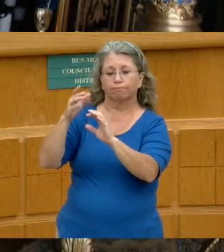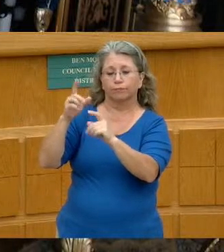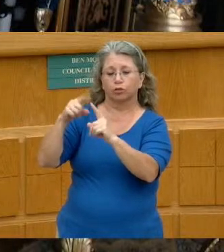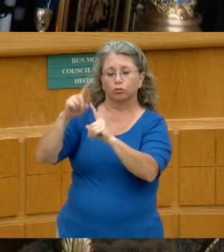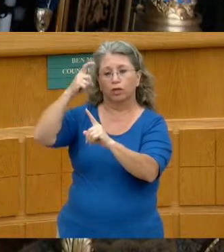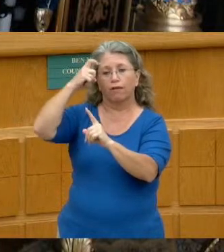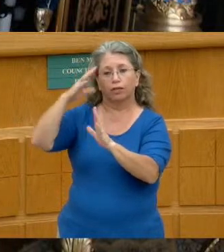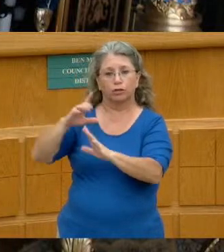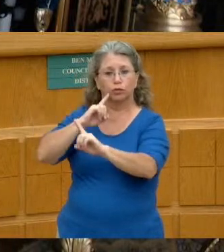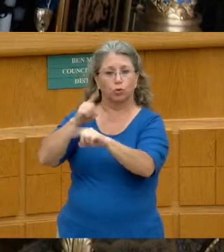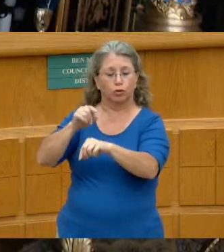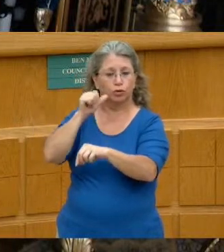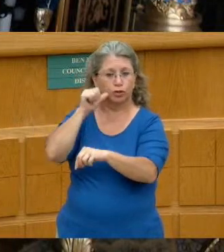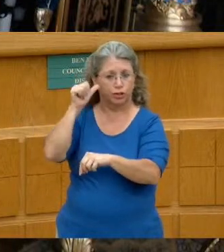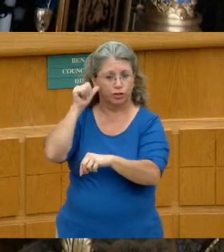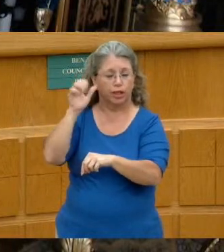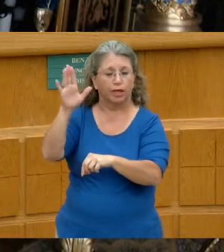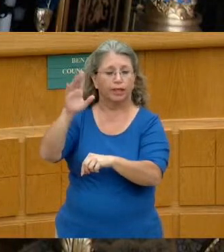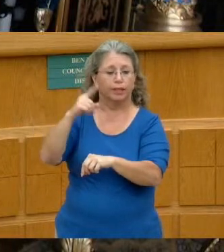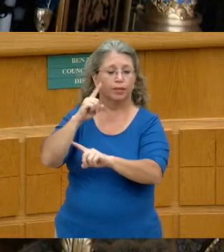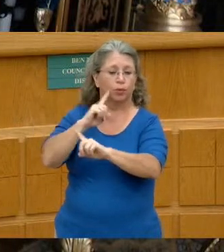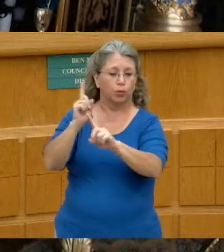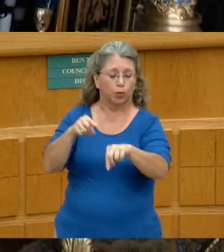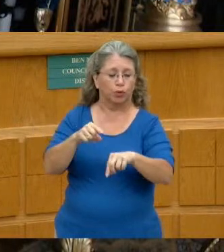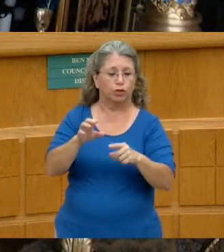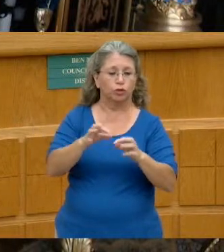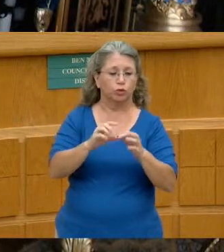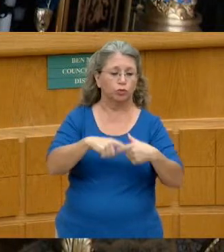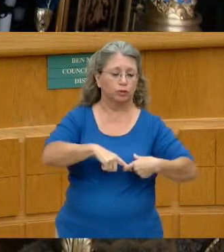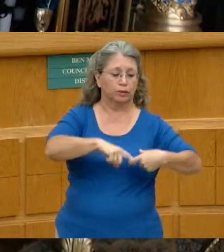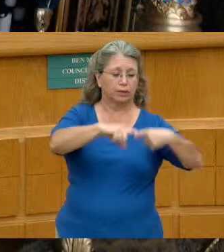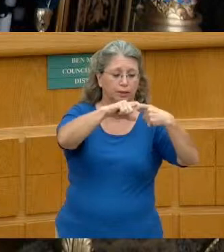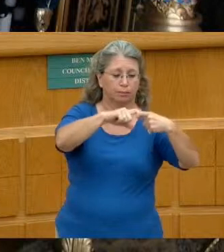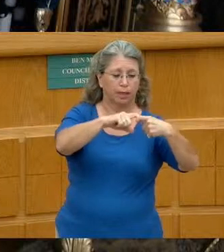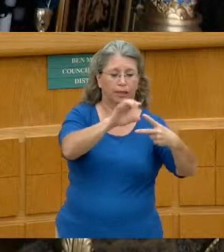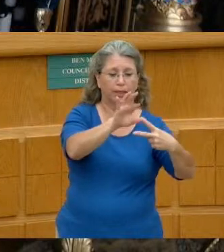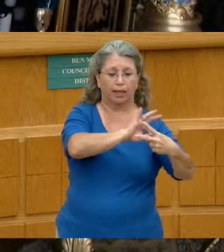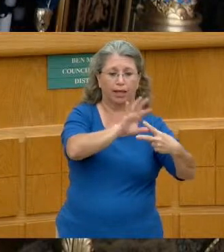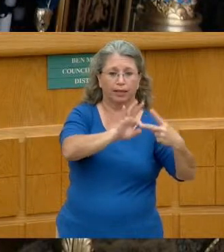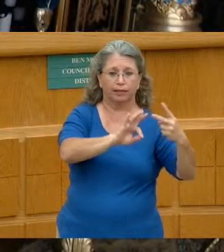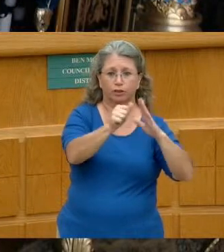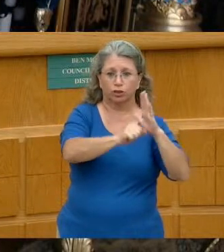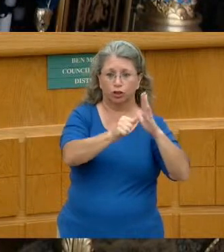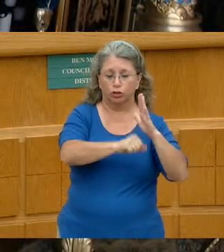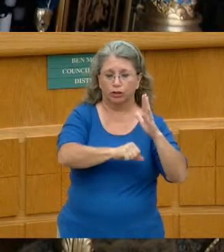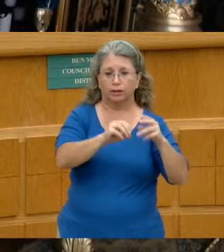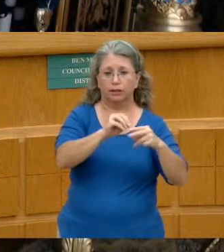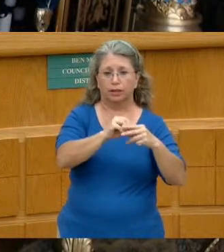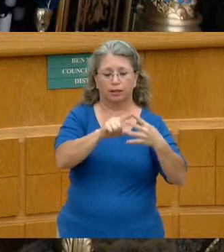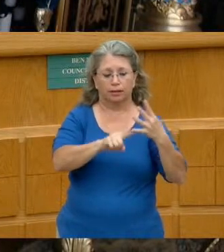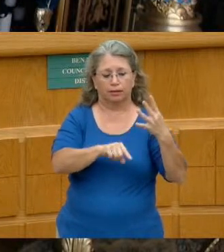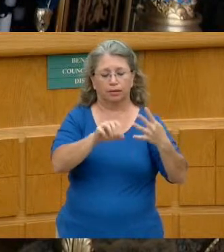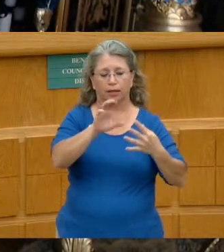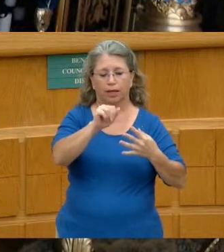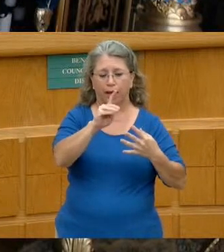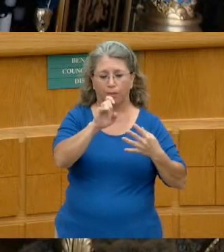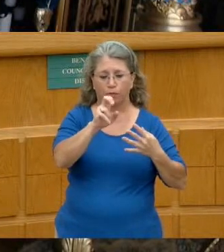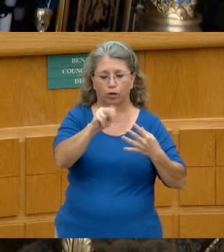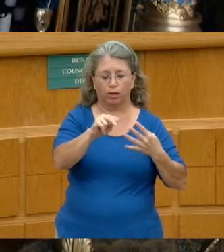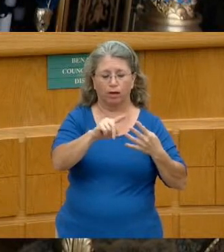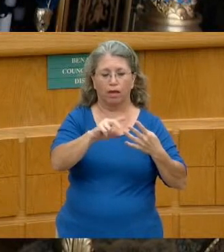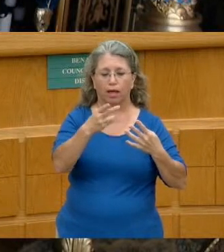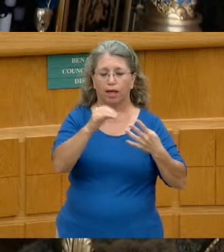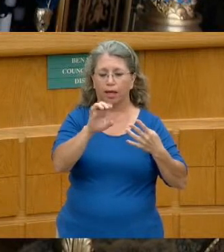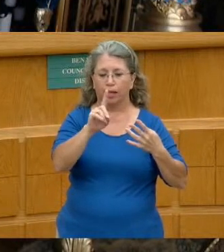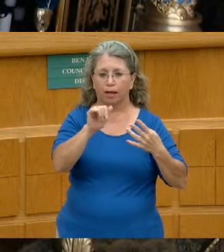proclamation suspending elective surgeries at hospitals in the following counties: Cameron, Hidalgo, Nueces, and